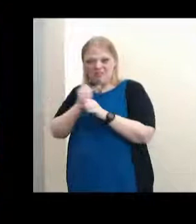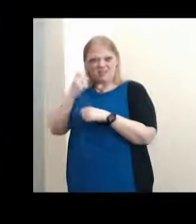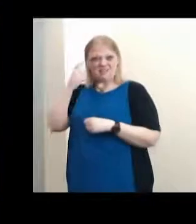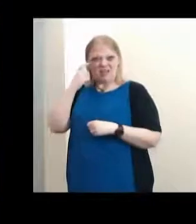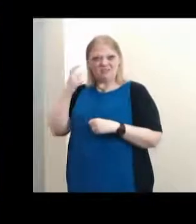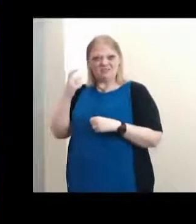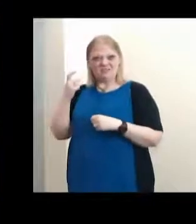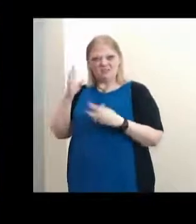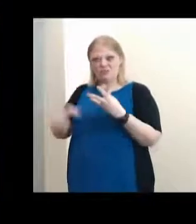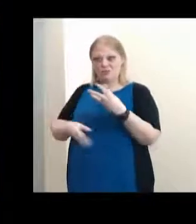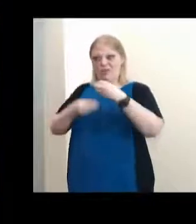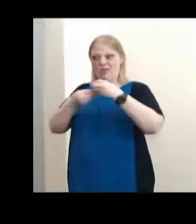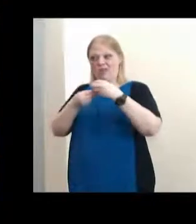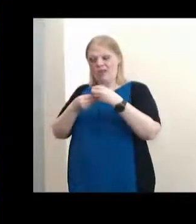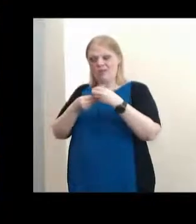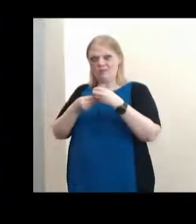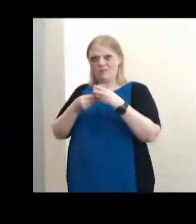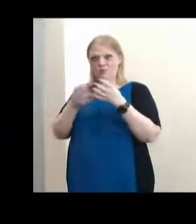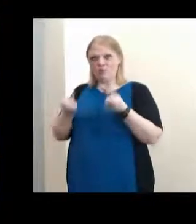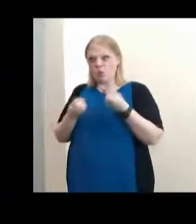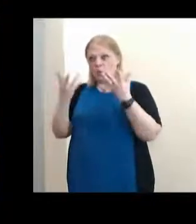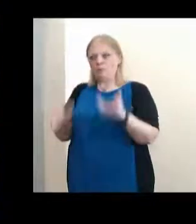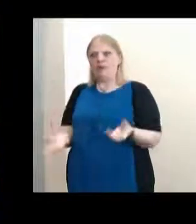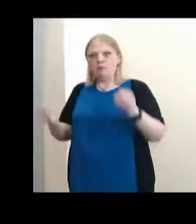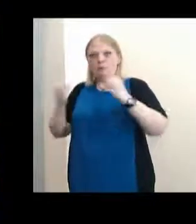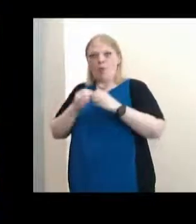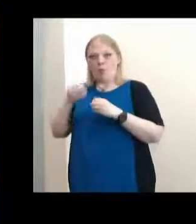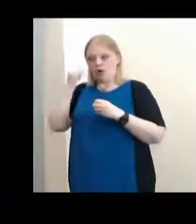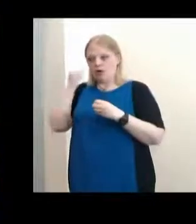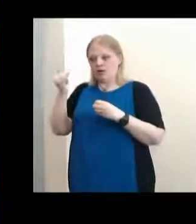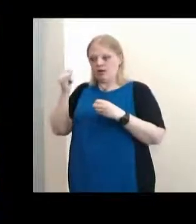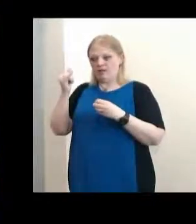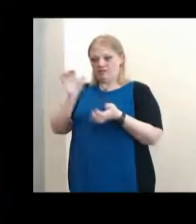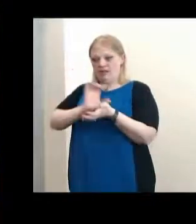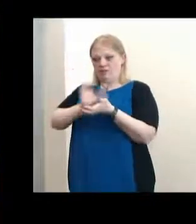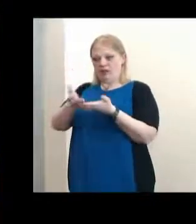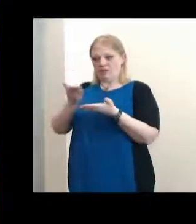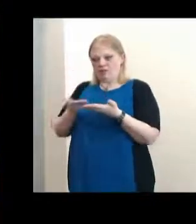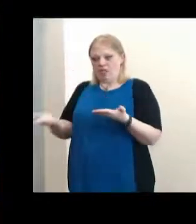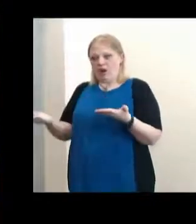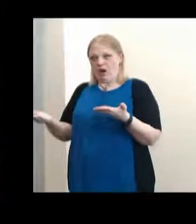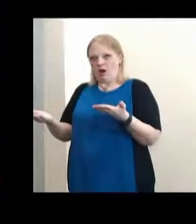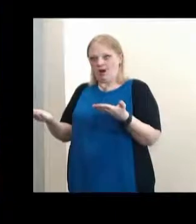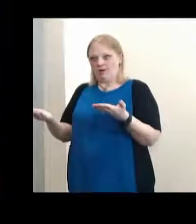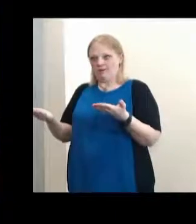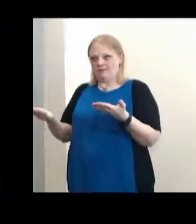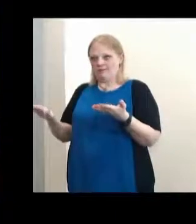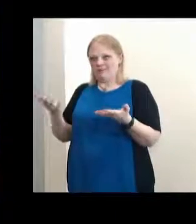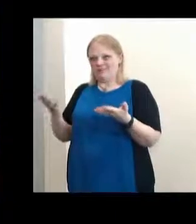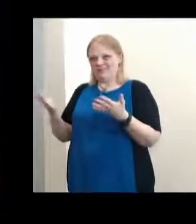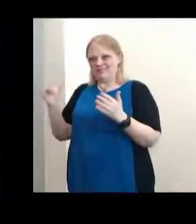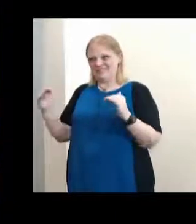open it up that drastically? Like, does the supply, even though it's larger, does it